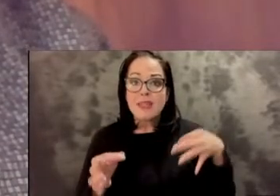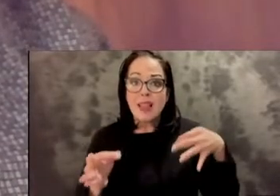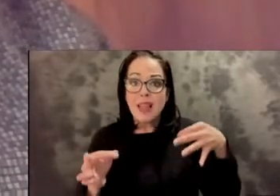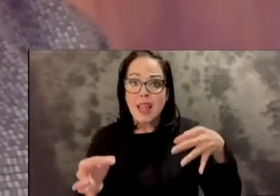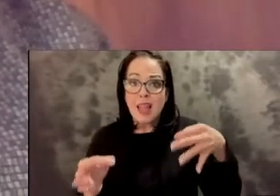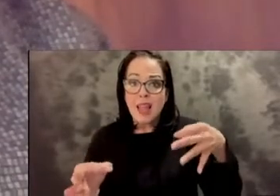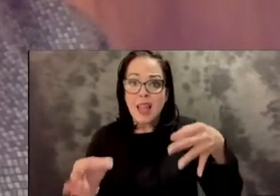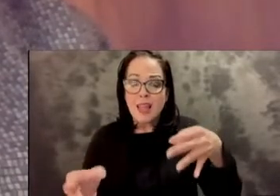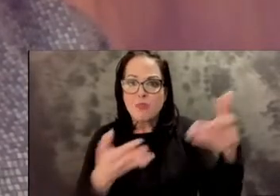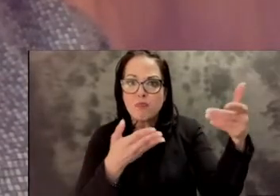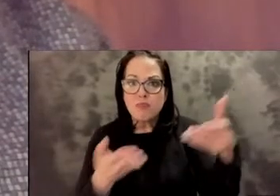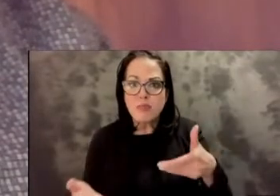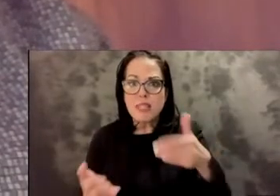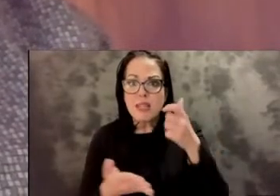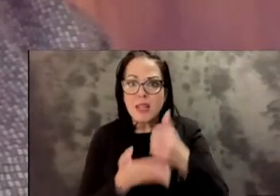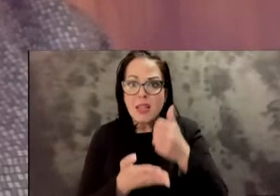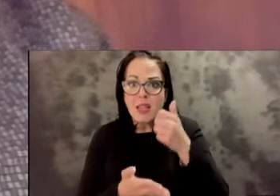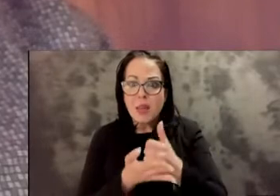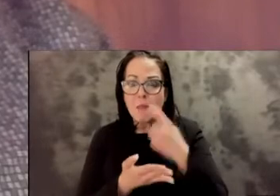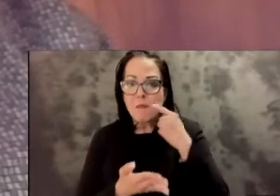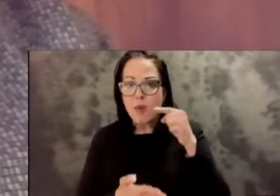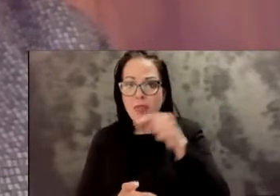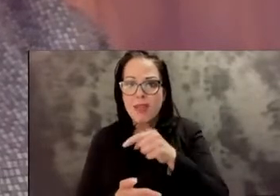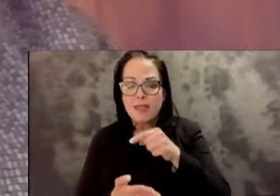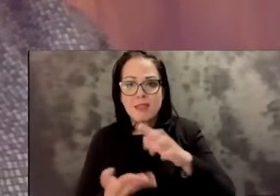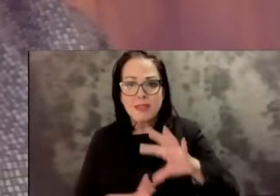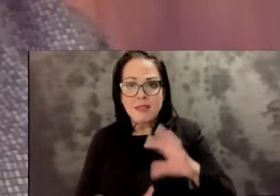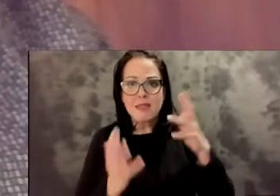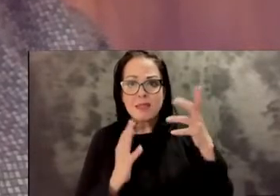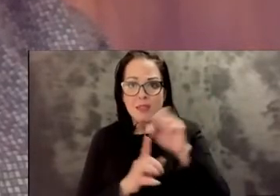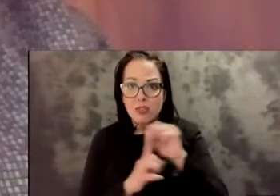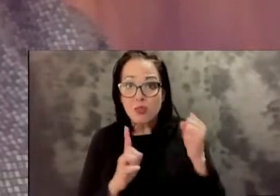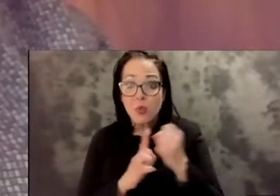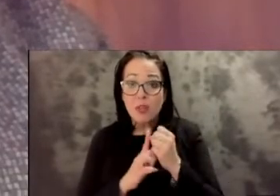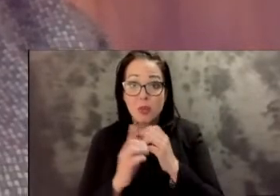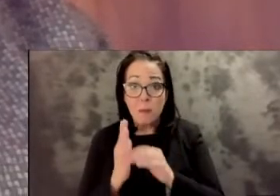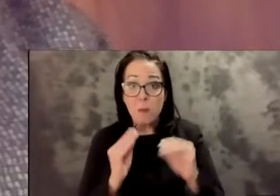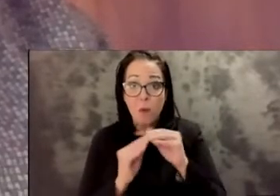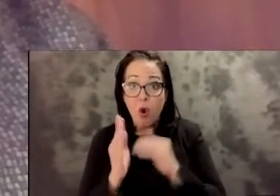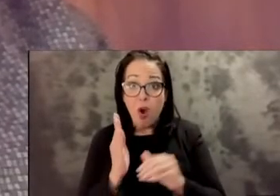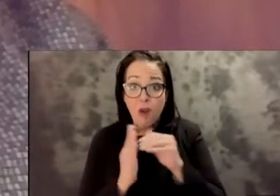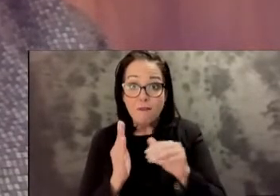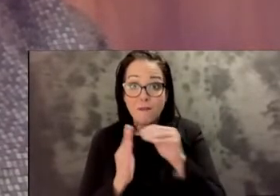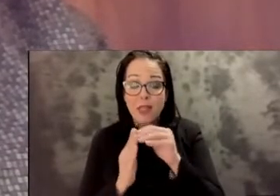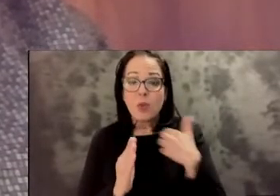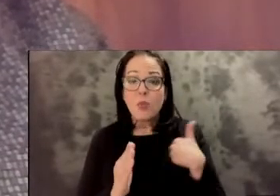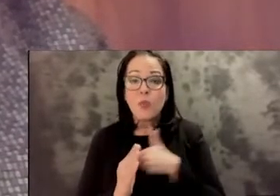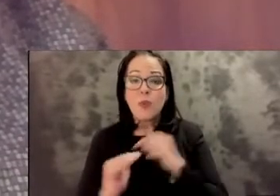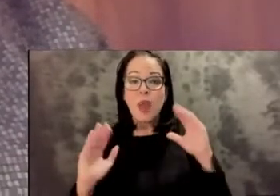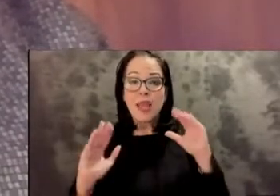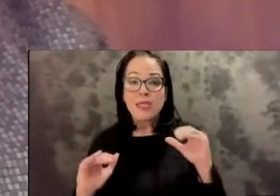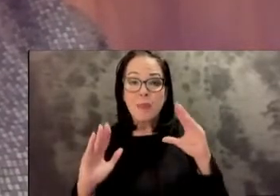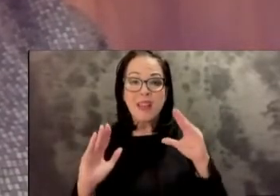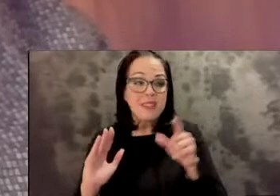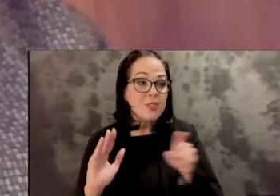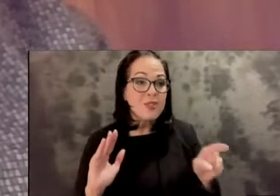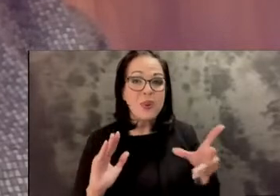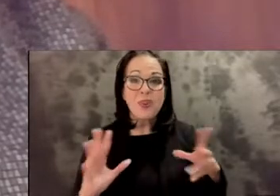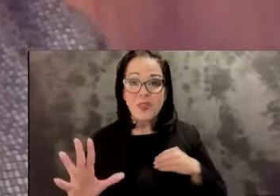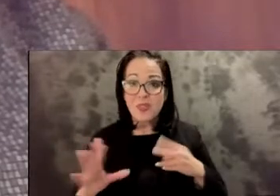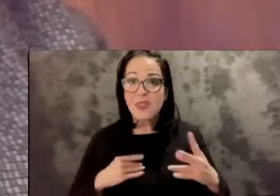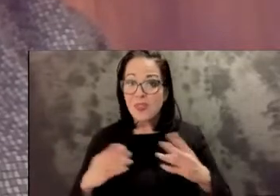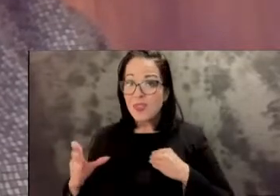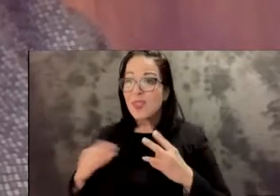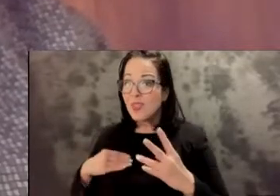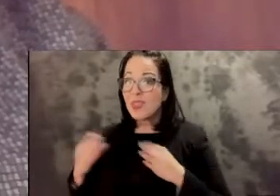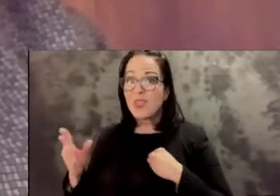the fire, and more often, the fire was expected to be taken to the buckets of water for extinguishing